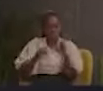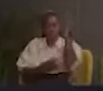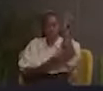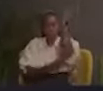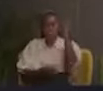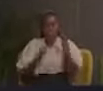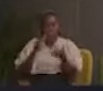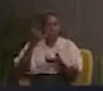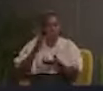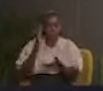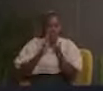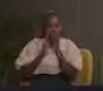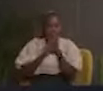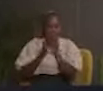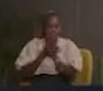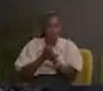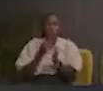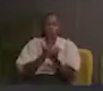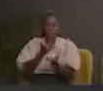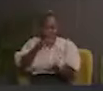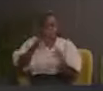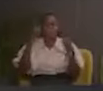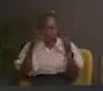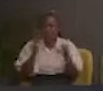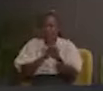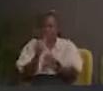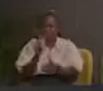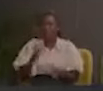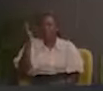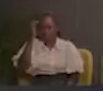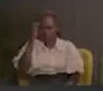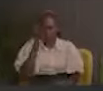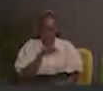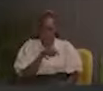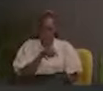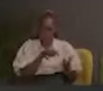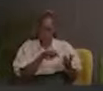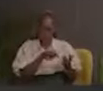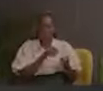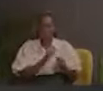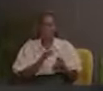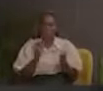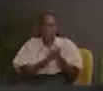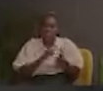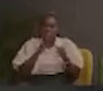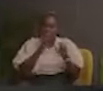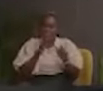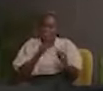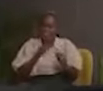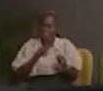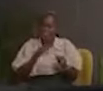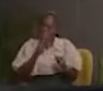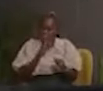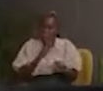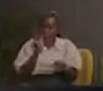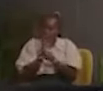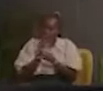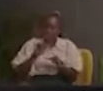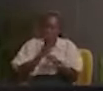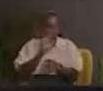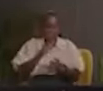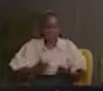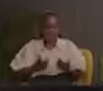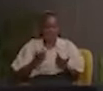rich. Most believers know that. Are we together? That the blessing is at work in their lives. They know that, and that is